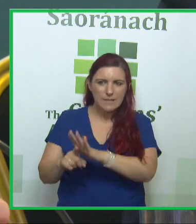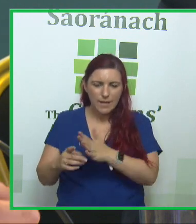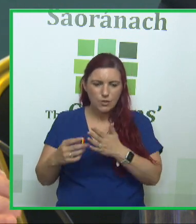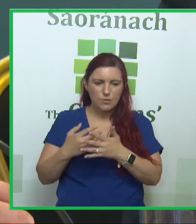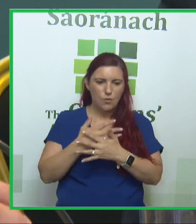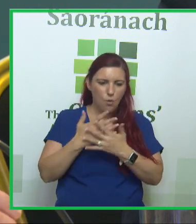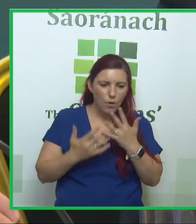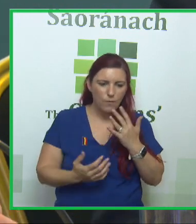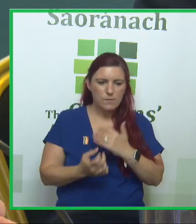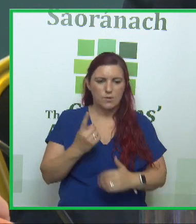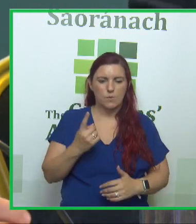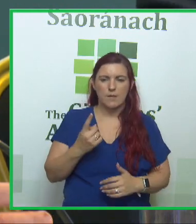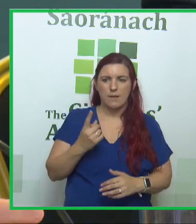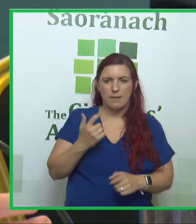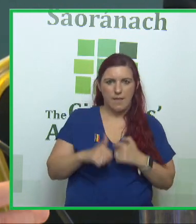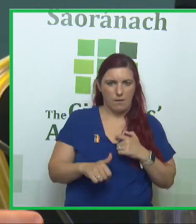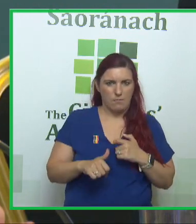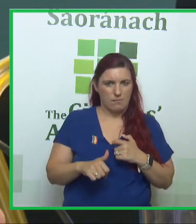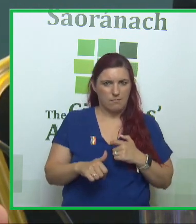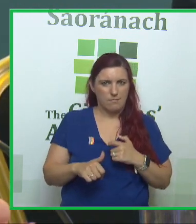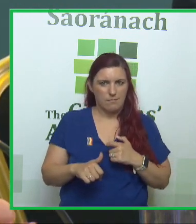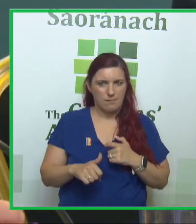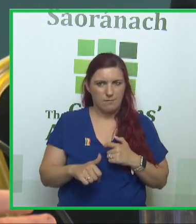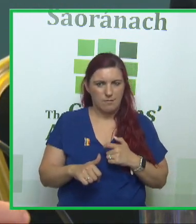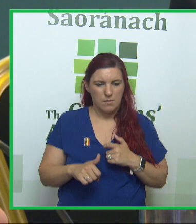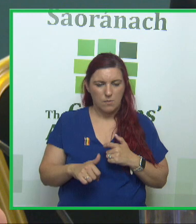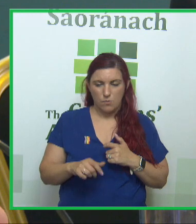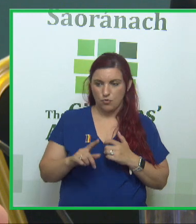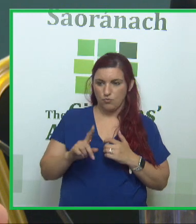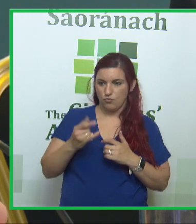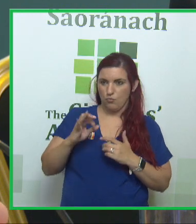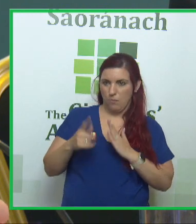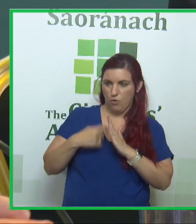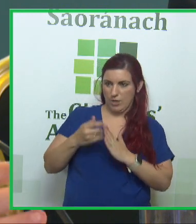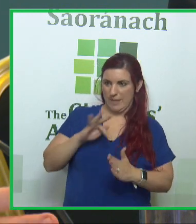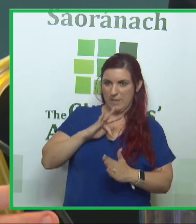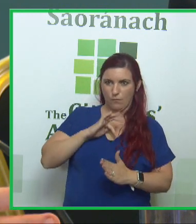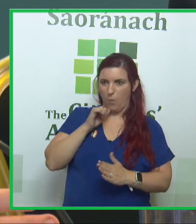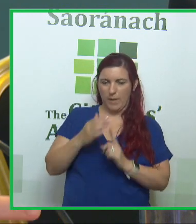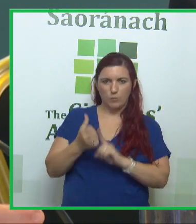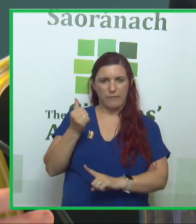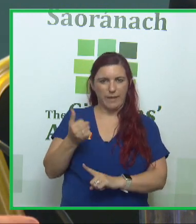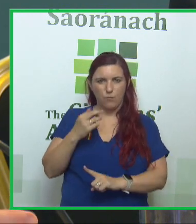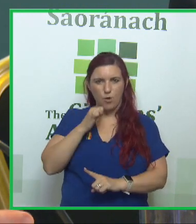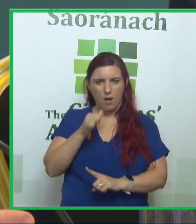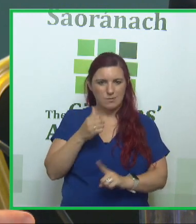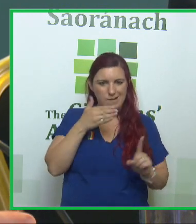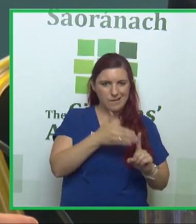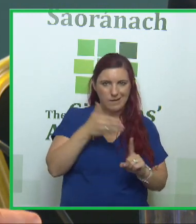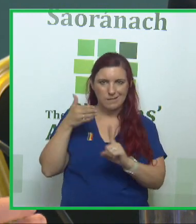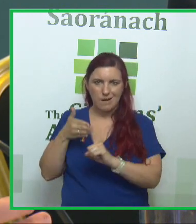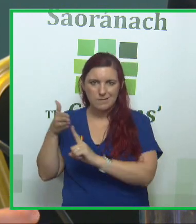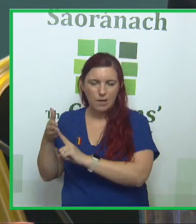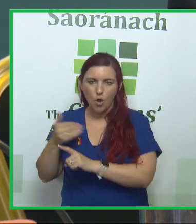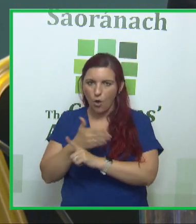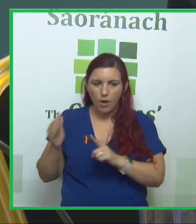all of those kind of metrics, then drugs projects on their own won't be able to do anything. But if we are addressing those,